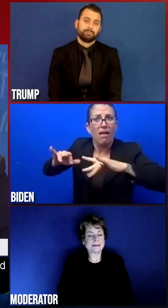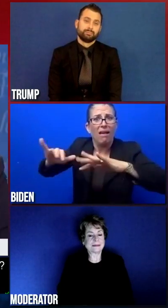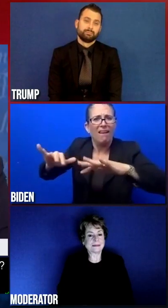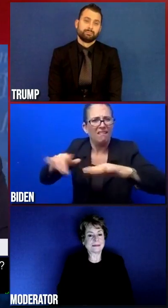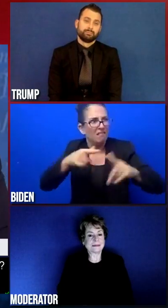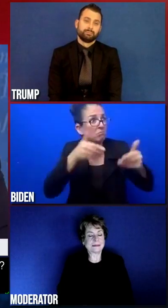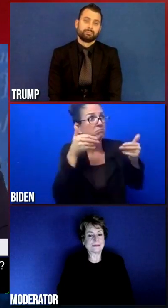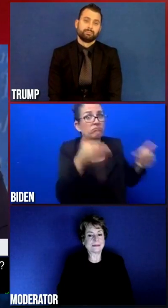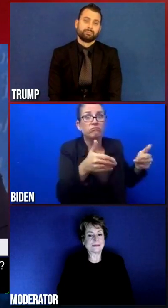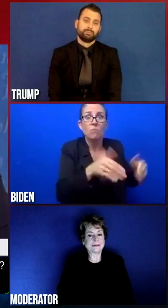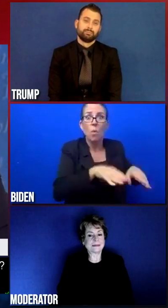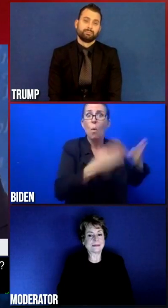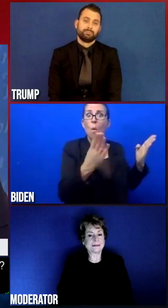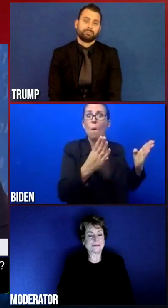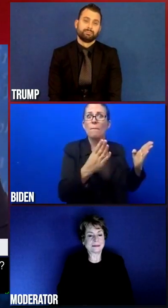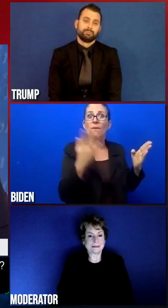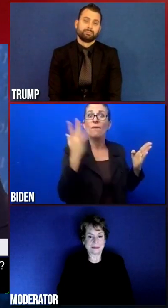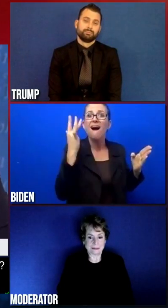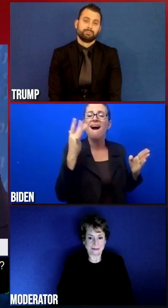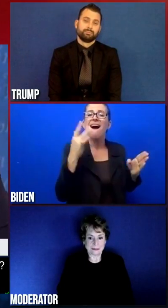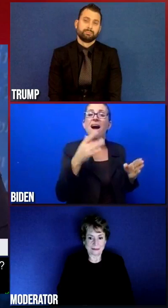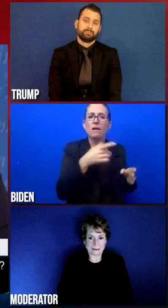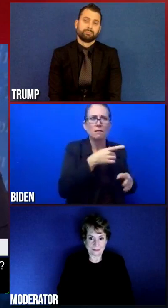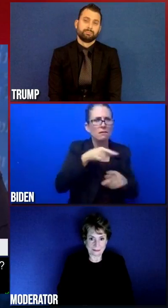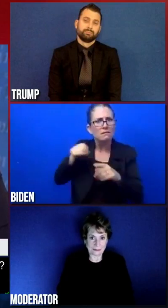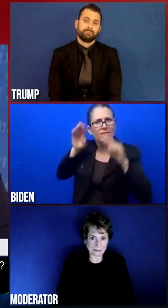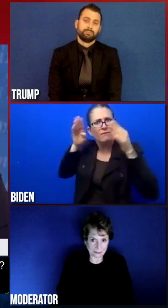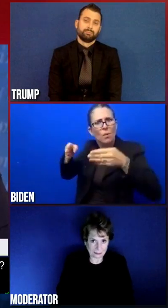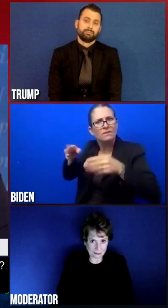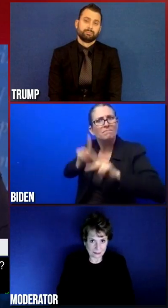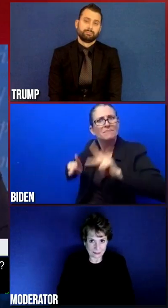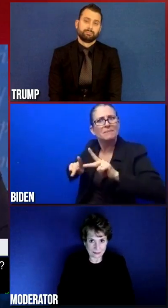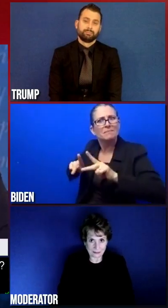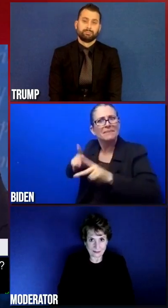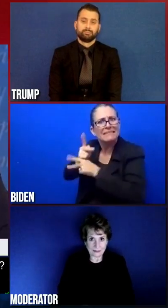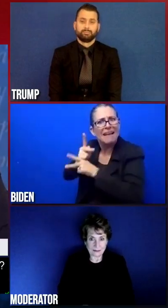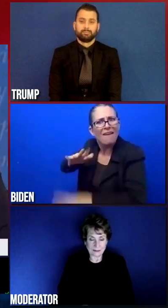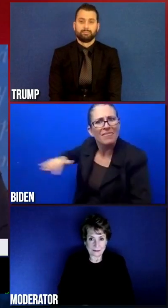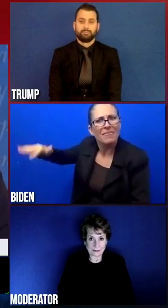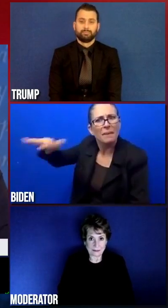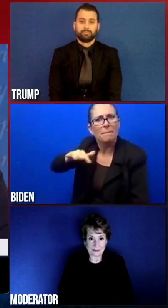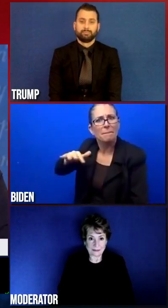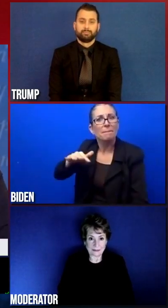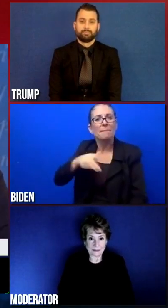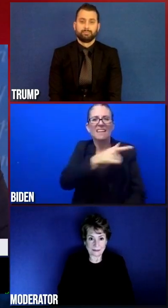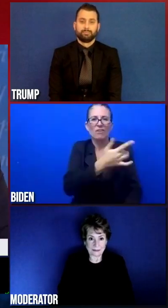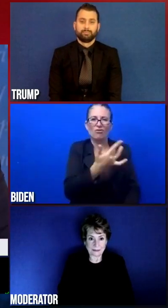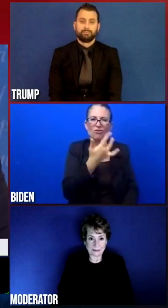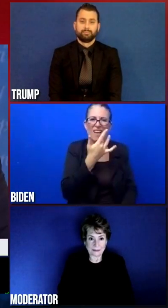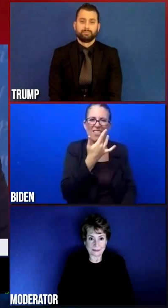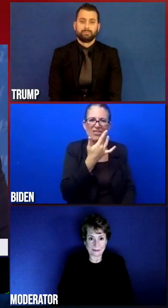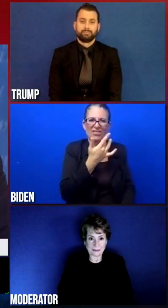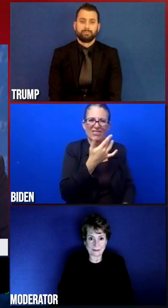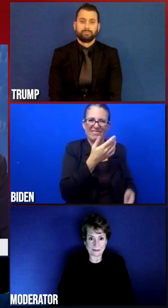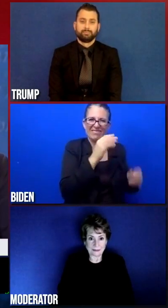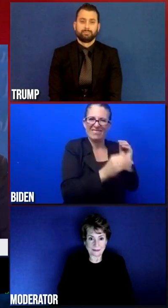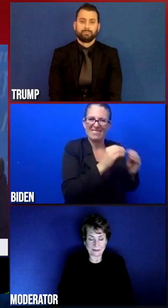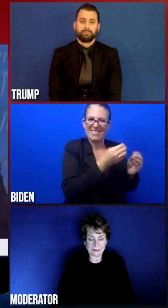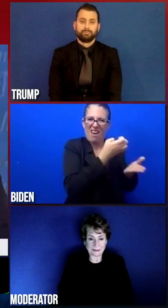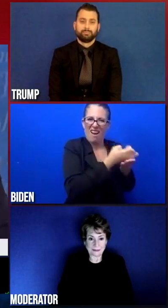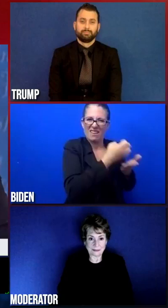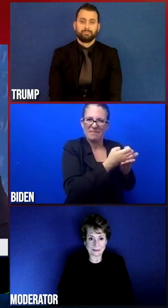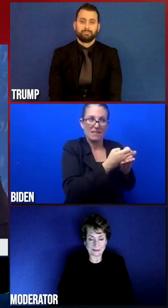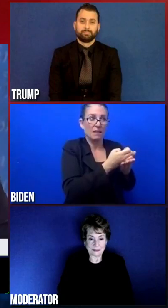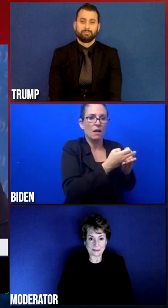fix the economy until you fix the COVID crisis. And he has no intention of doing anything about making it better for you all